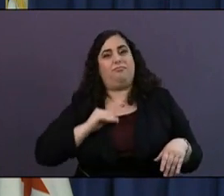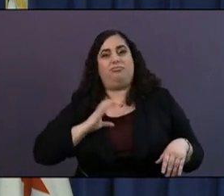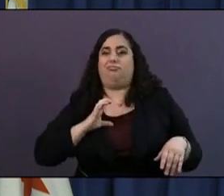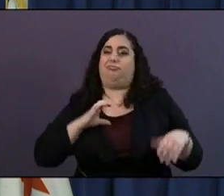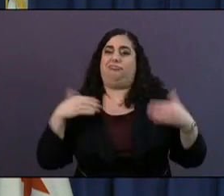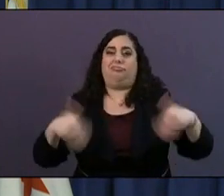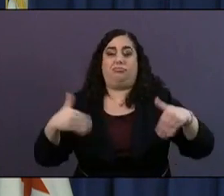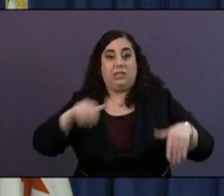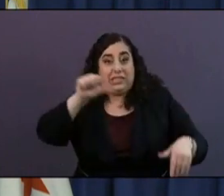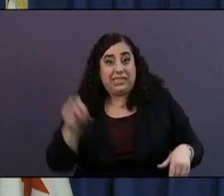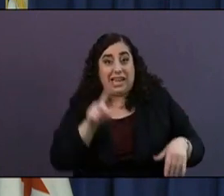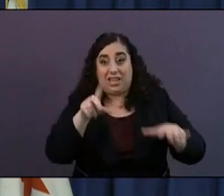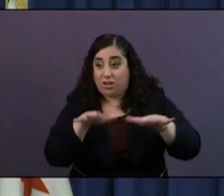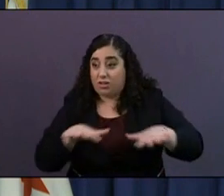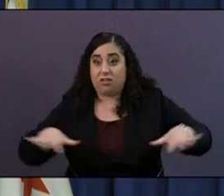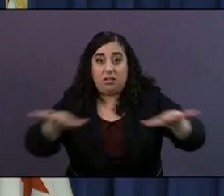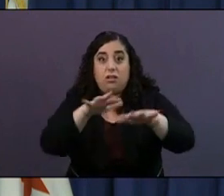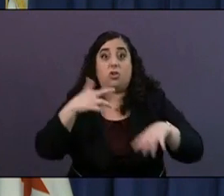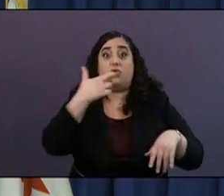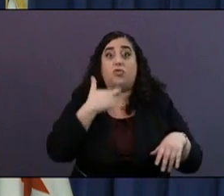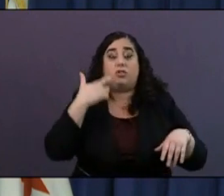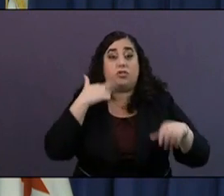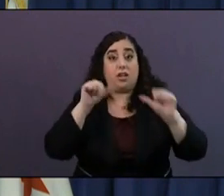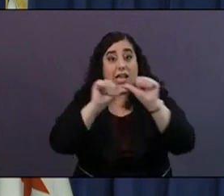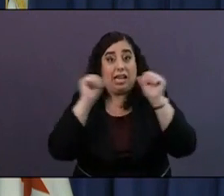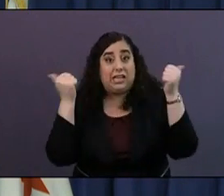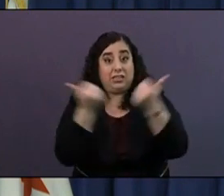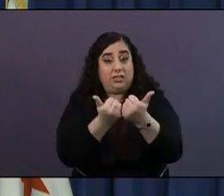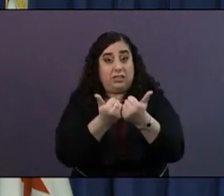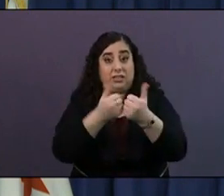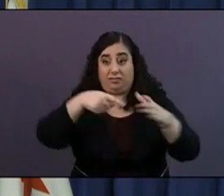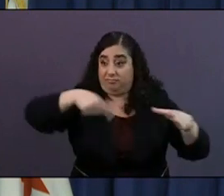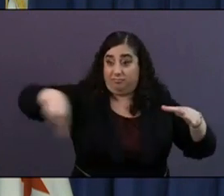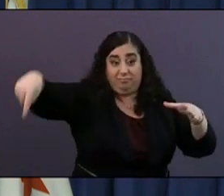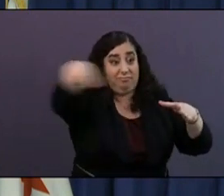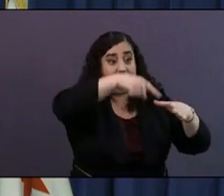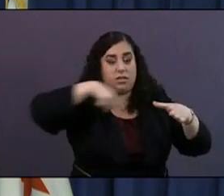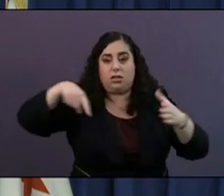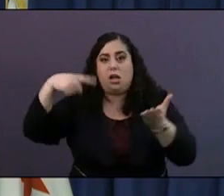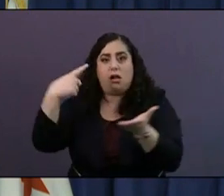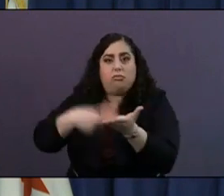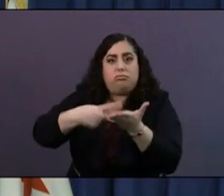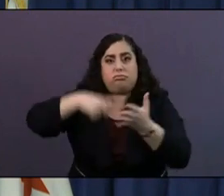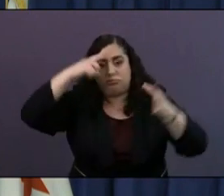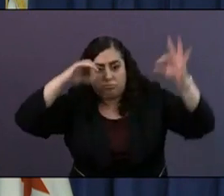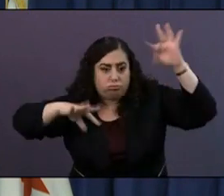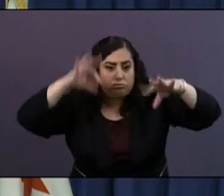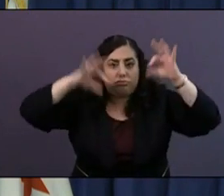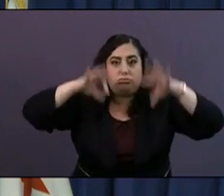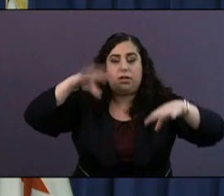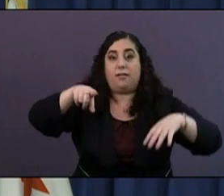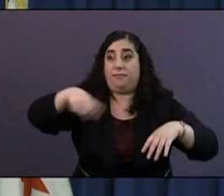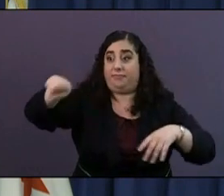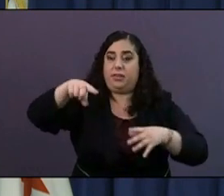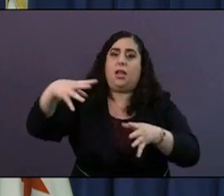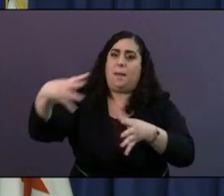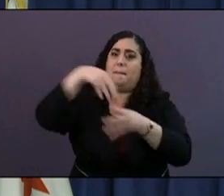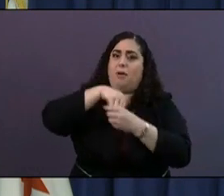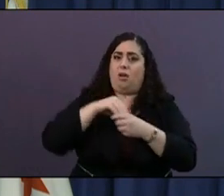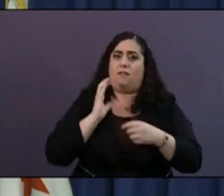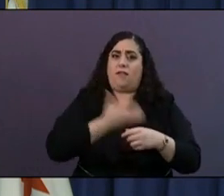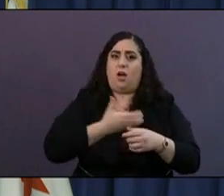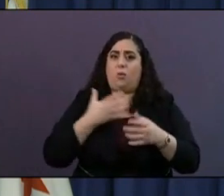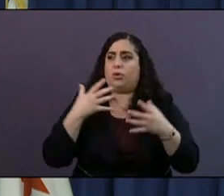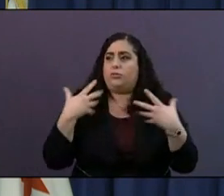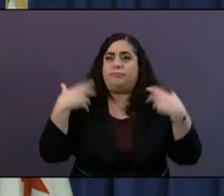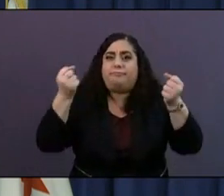the California Restaurant Association has been doing. They were part of our economic recovery advisory group. And so all of the things